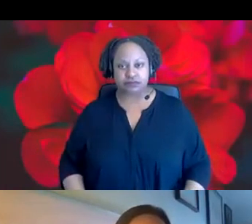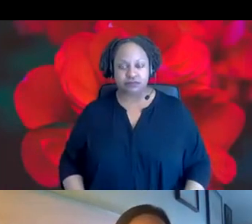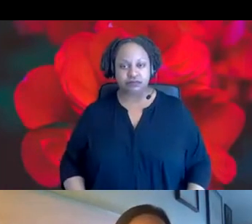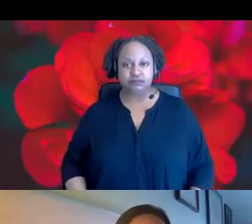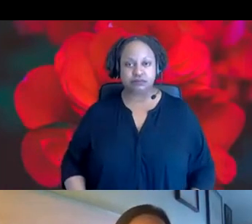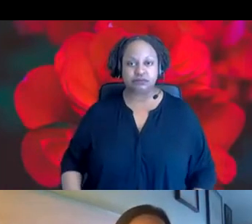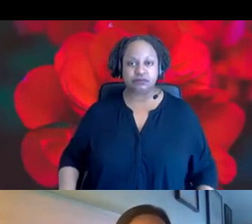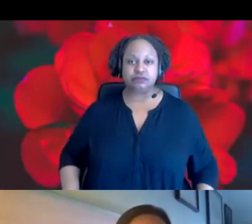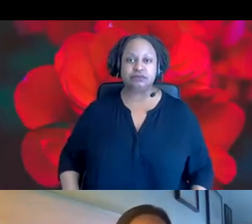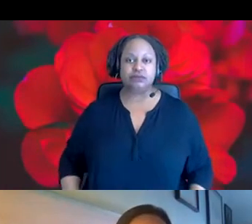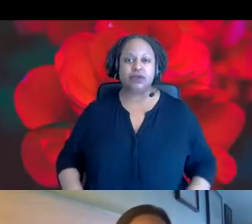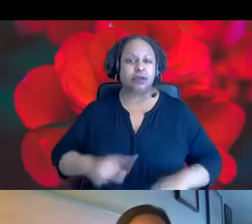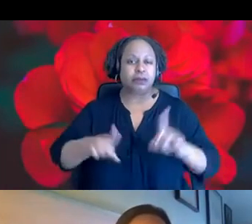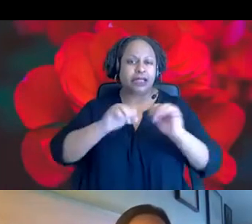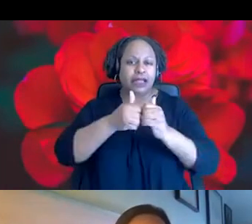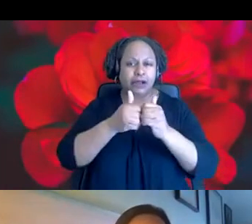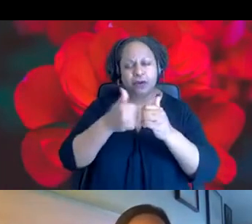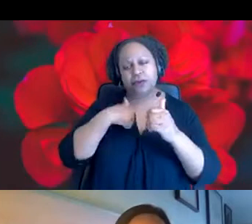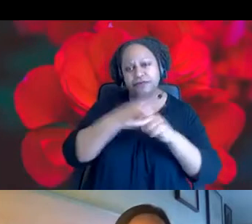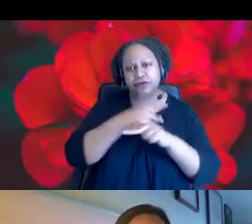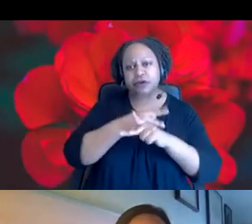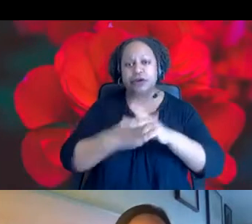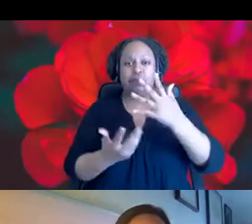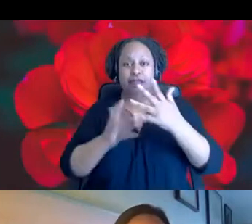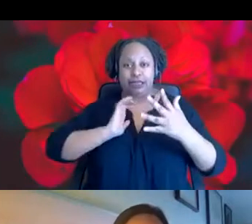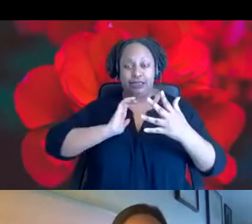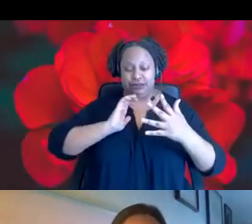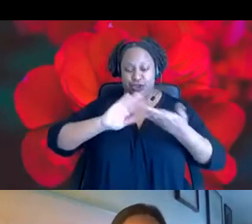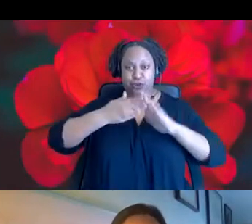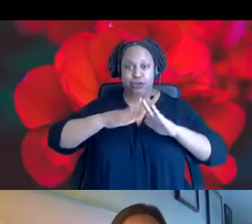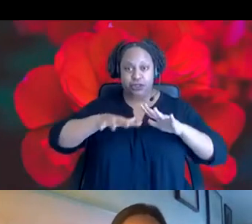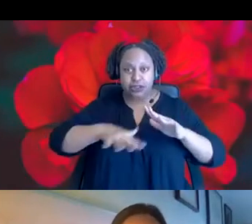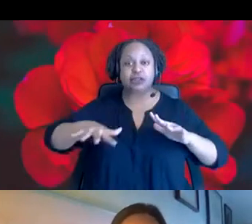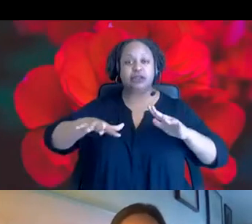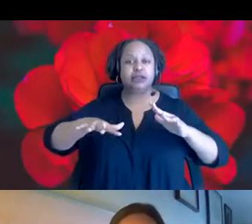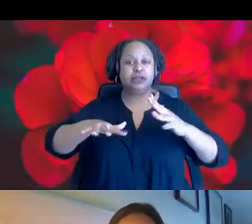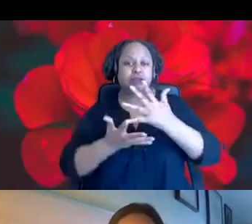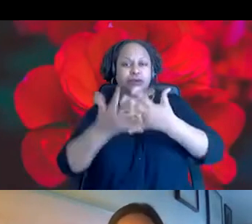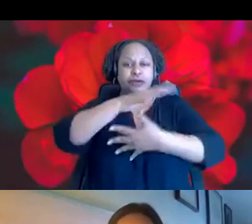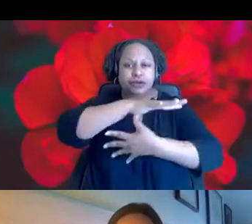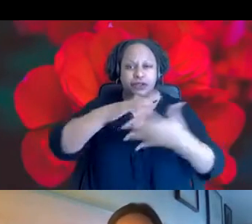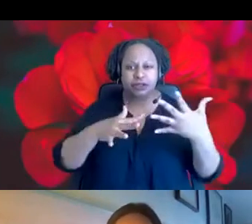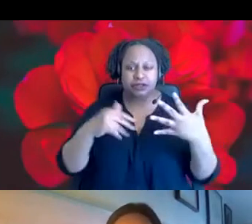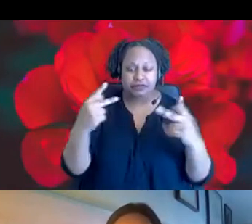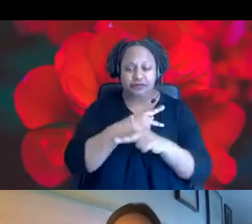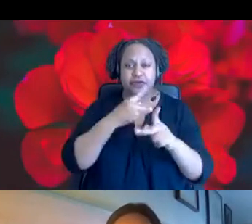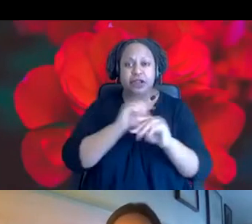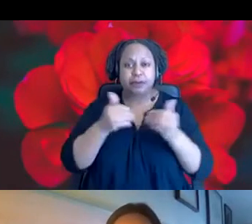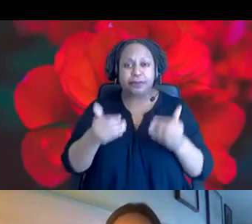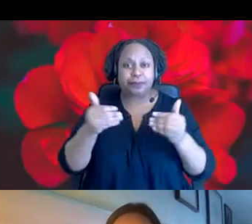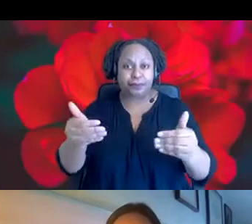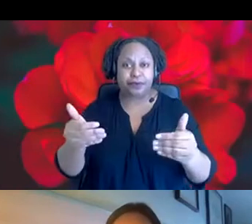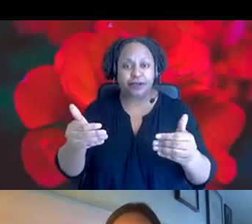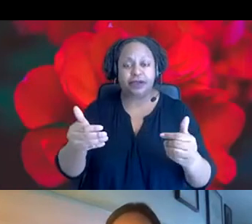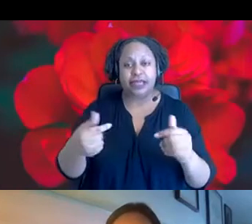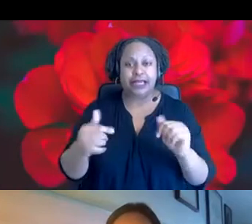how can we figure out what our priorities are as a community as we're trying to figure out the way forward and address like artists like Anissa,